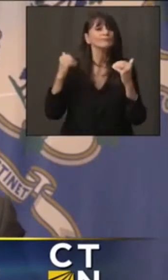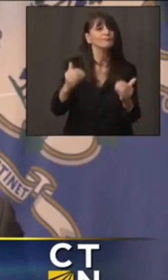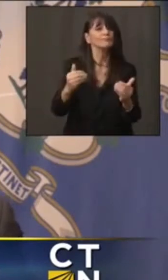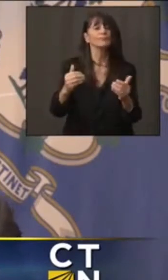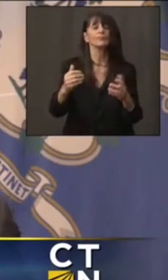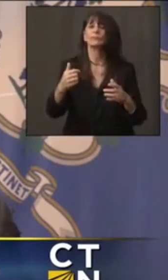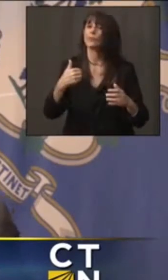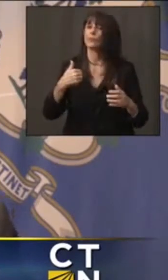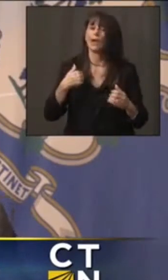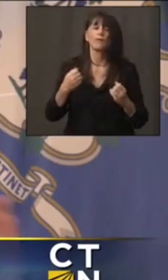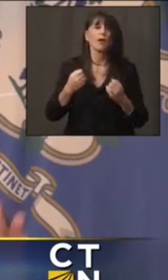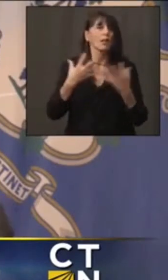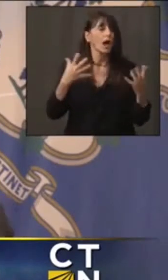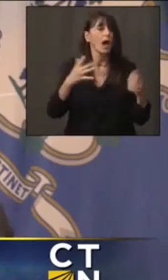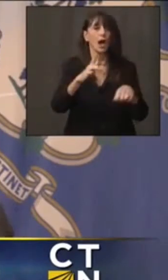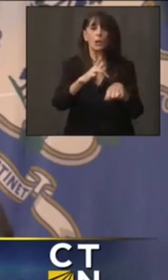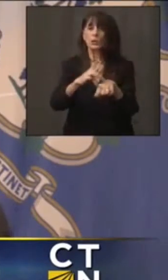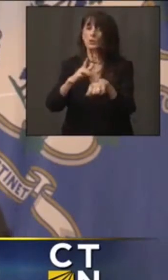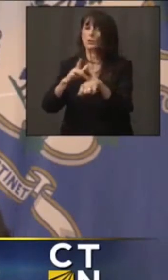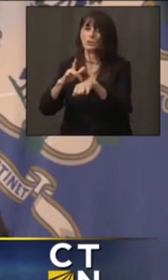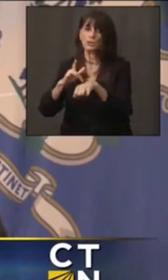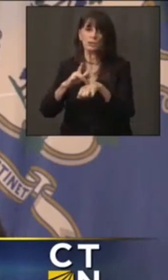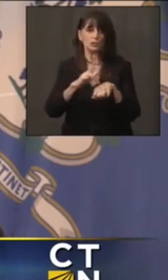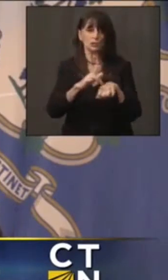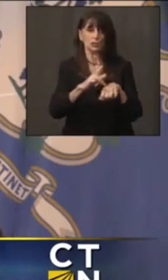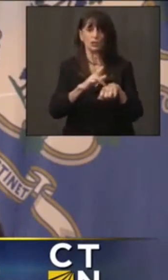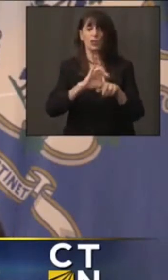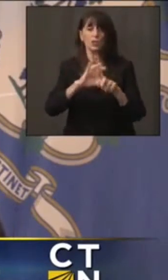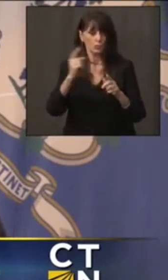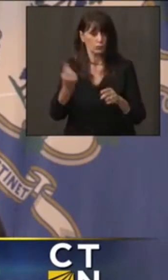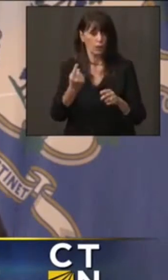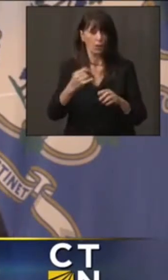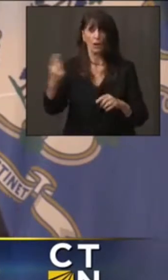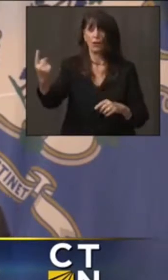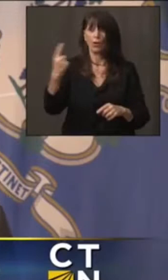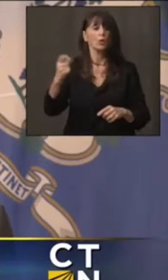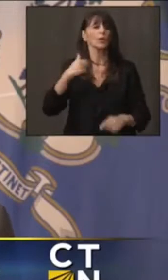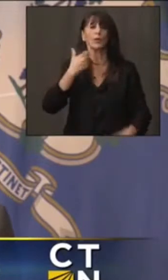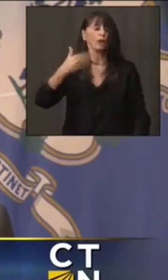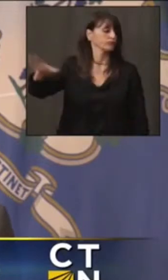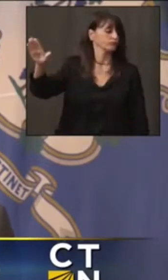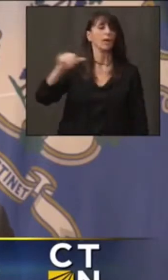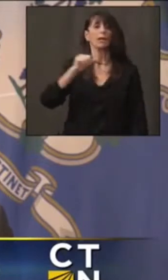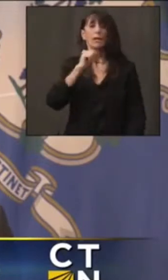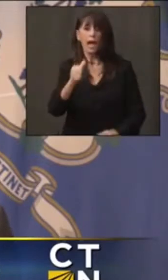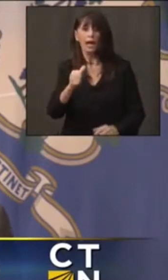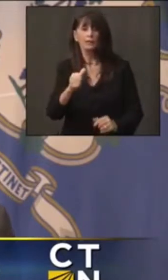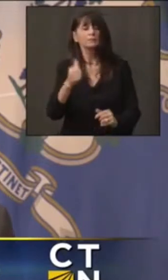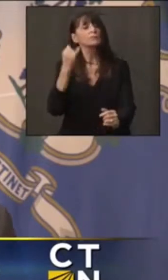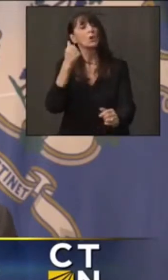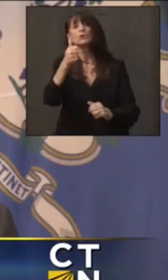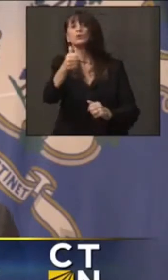lot of resources. Nobody will be turned away that is so deserving. So if you're in a small